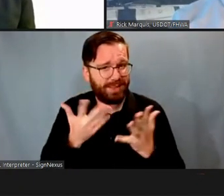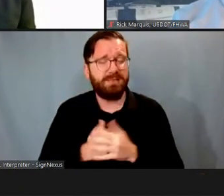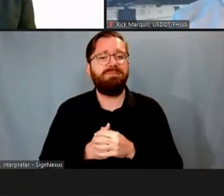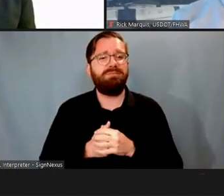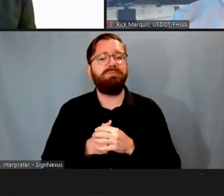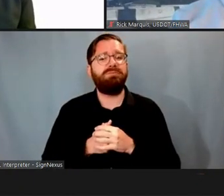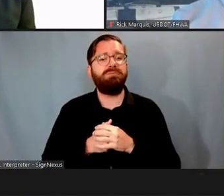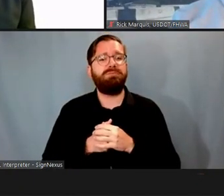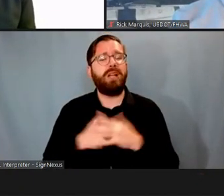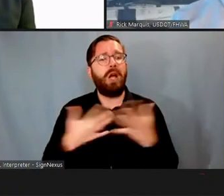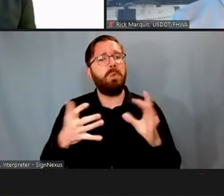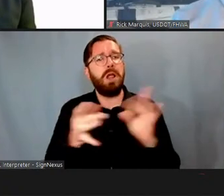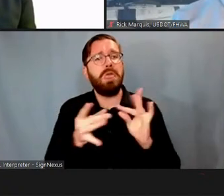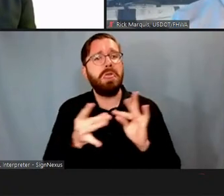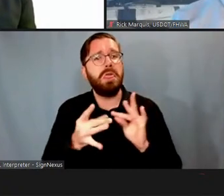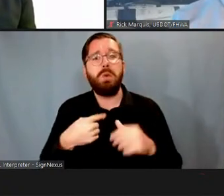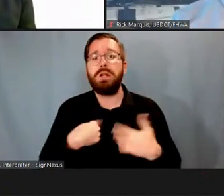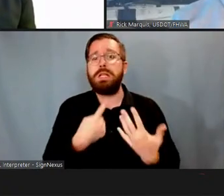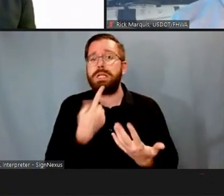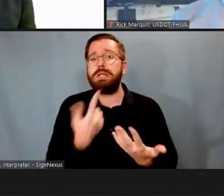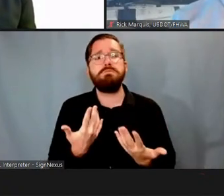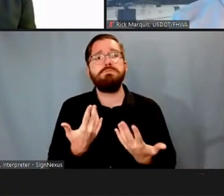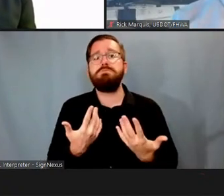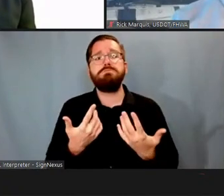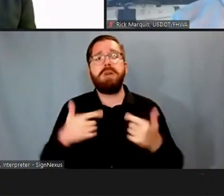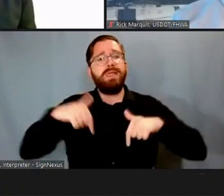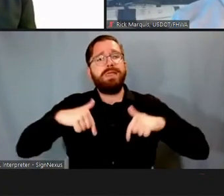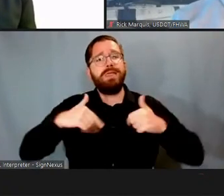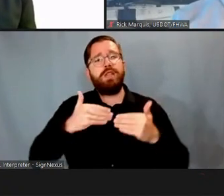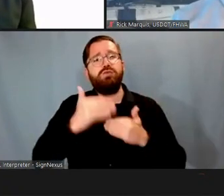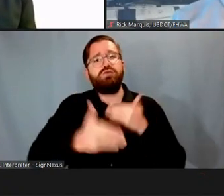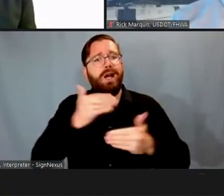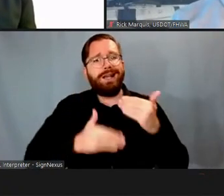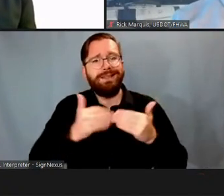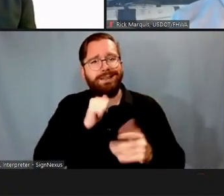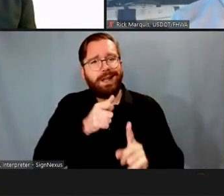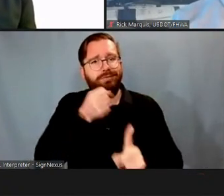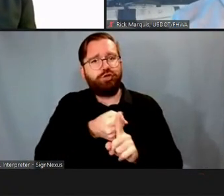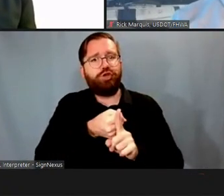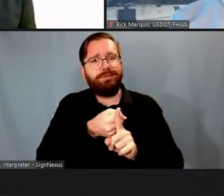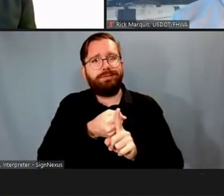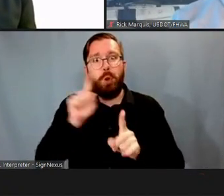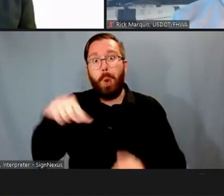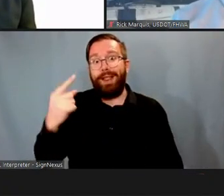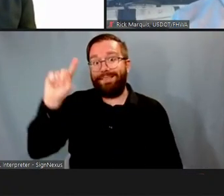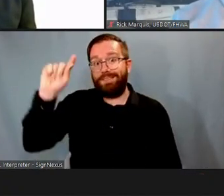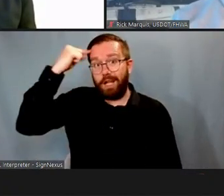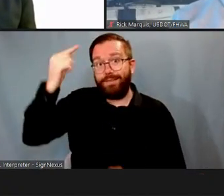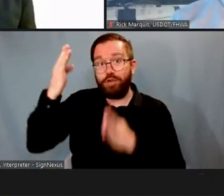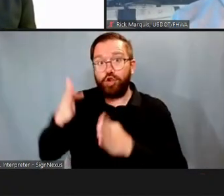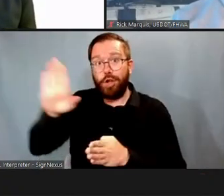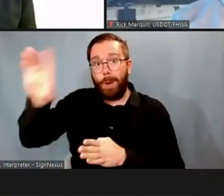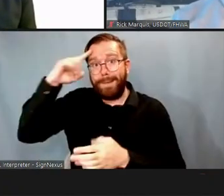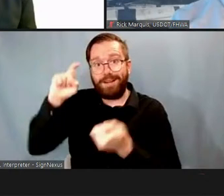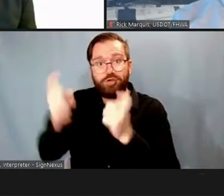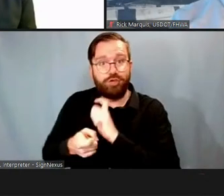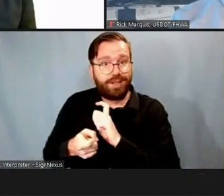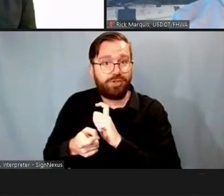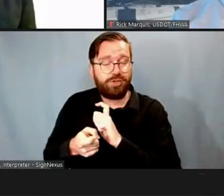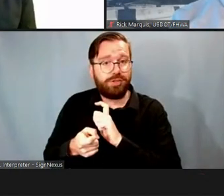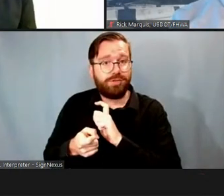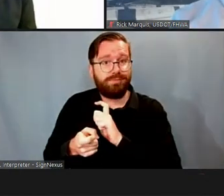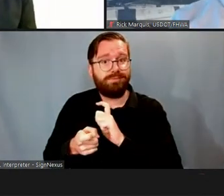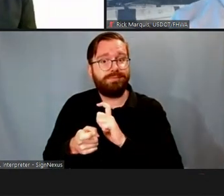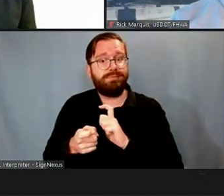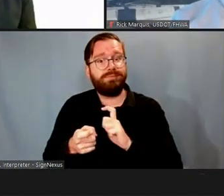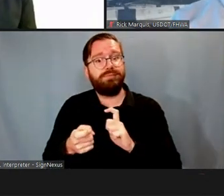i don't think there'll be any change in this process unless the governor has changed or the governor changes her mind so it's mission critical i think that